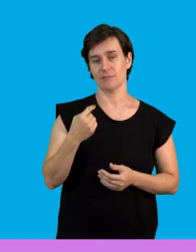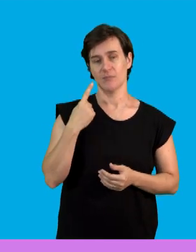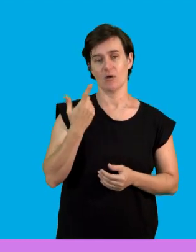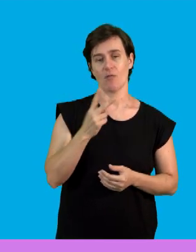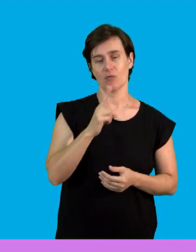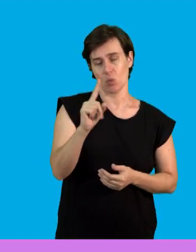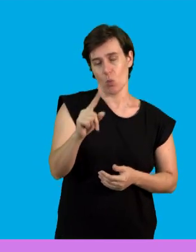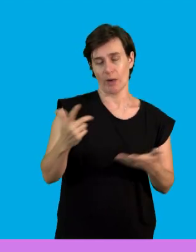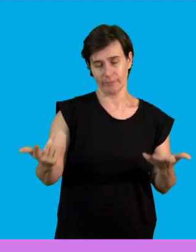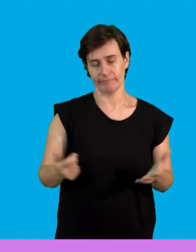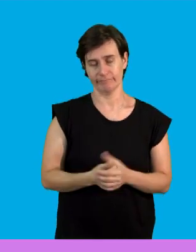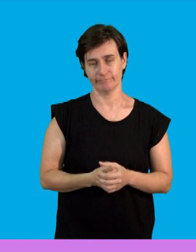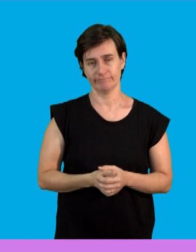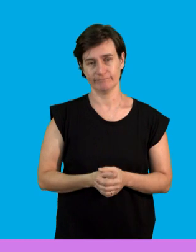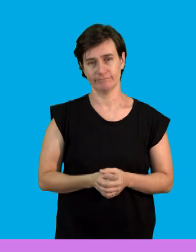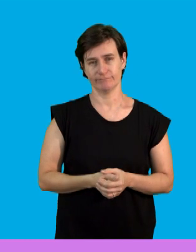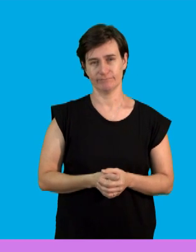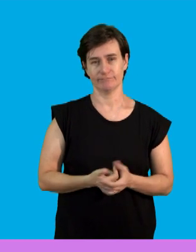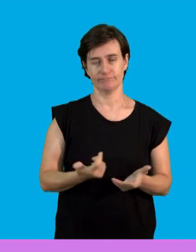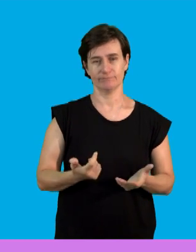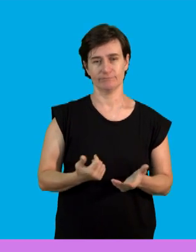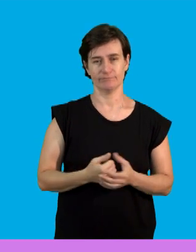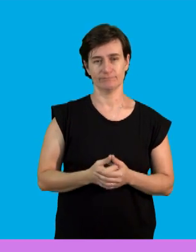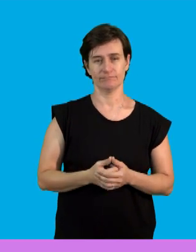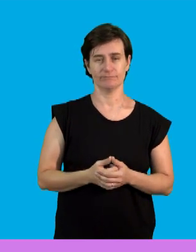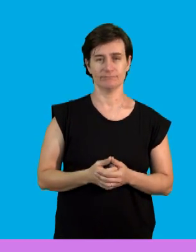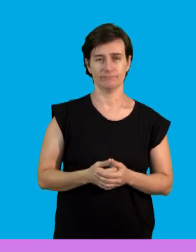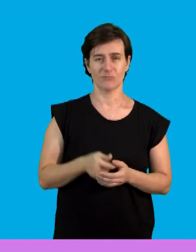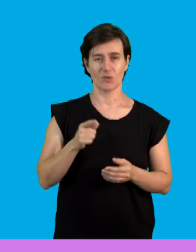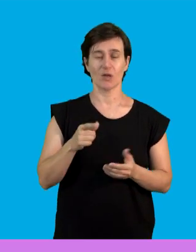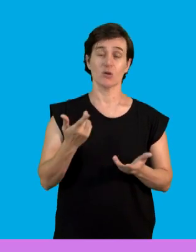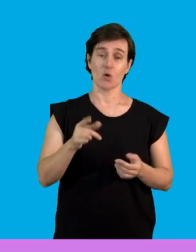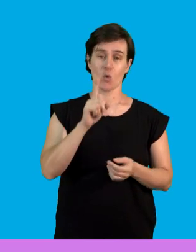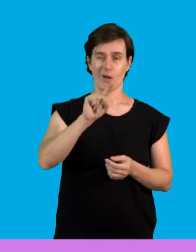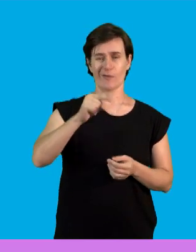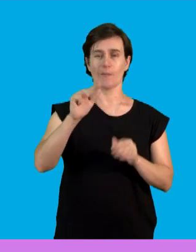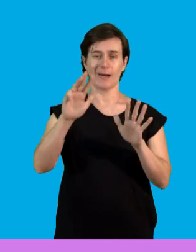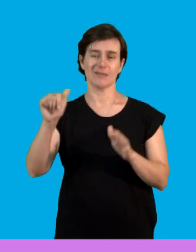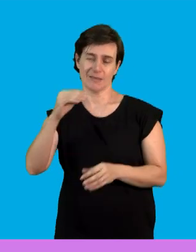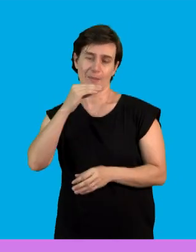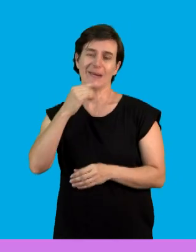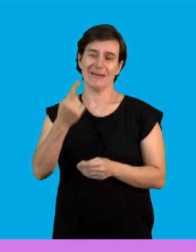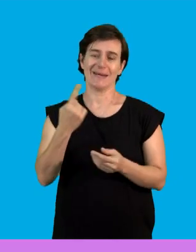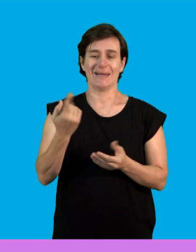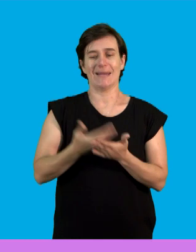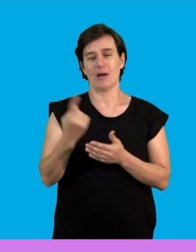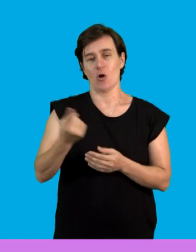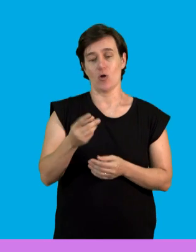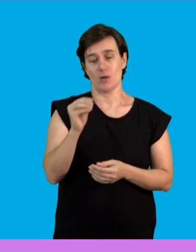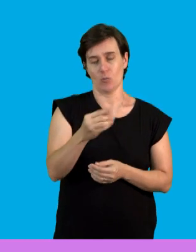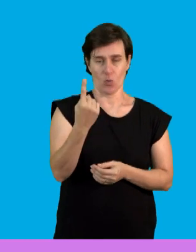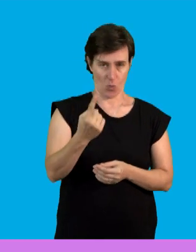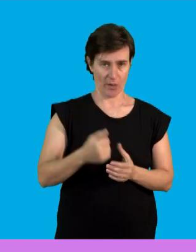are going to say 650 divided by 33.1, and I can tell you now the answer is going